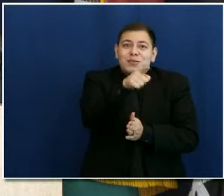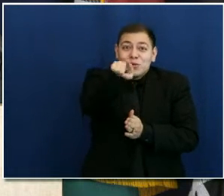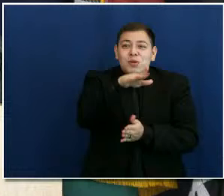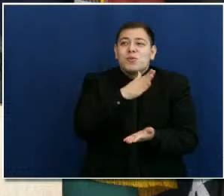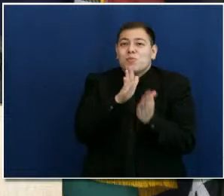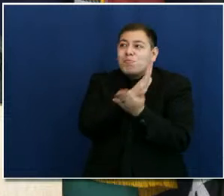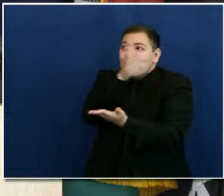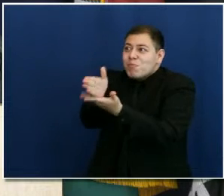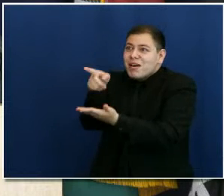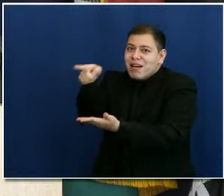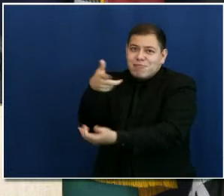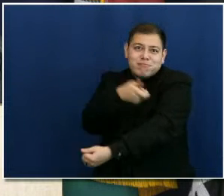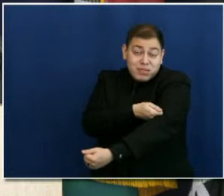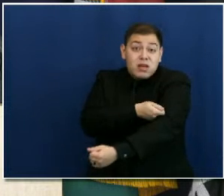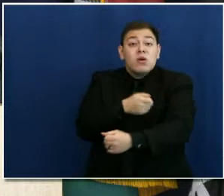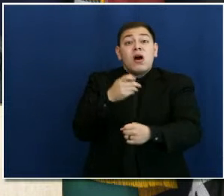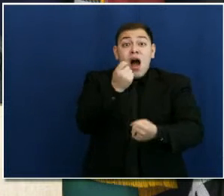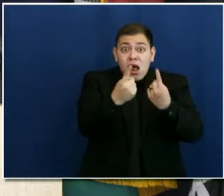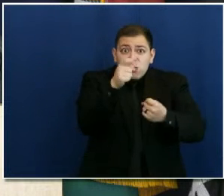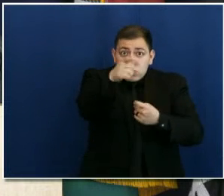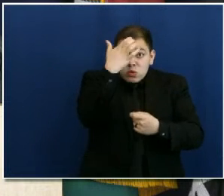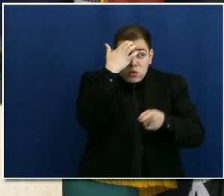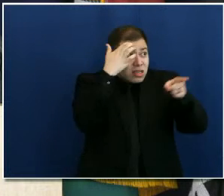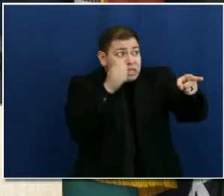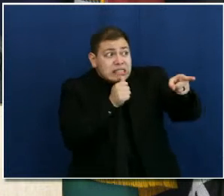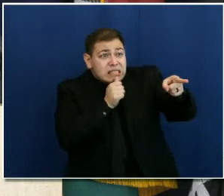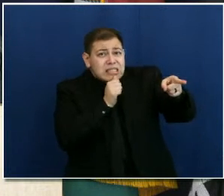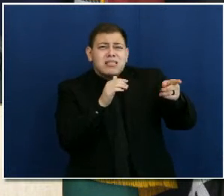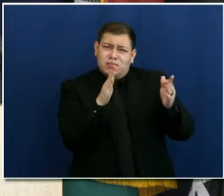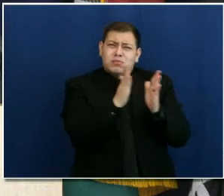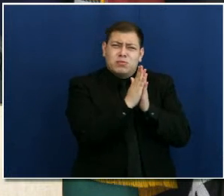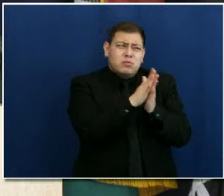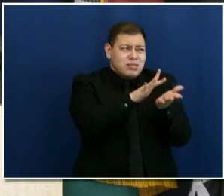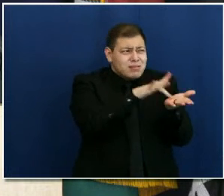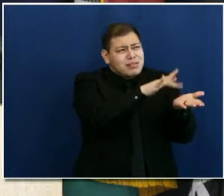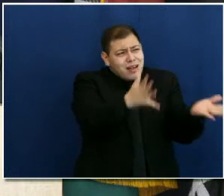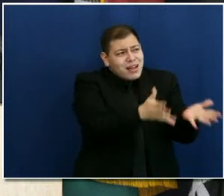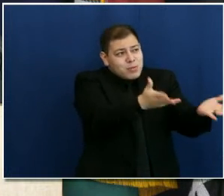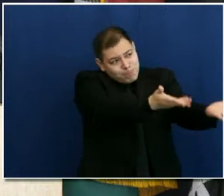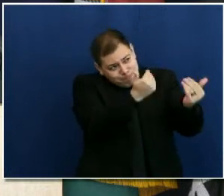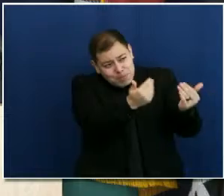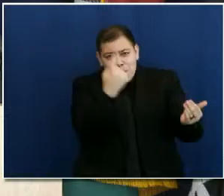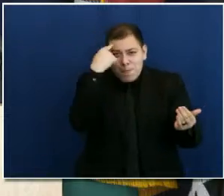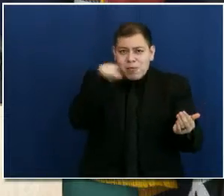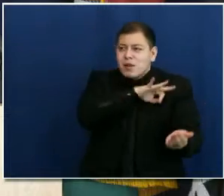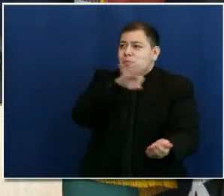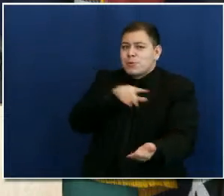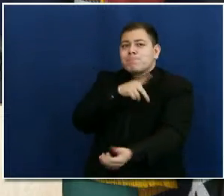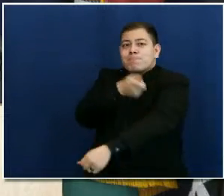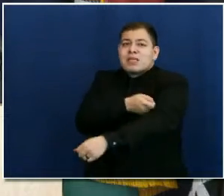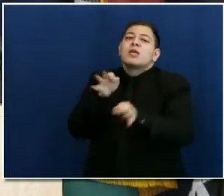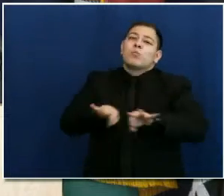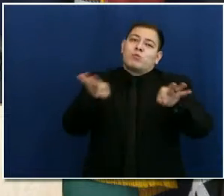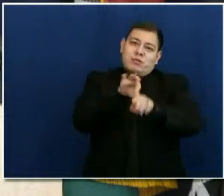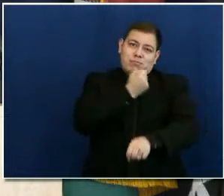por favor que se vacunen, porque ahora más que nunca ocupamos que nuestras comunidades estén saludables. Gracias.